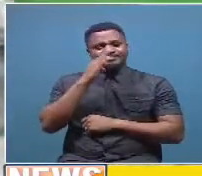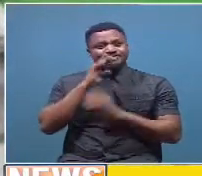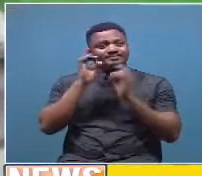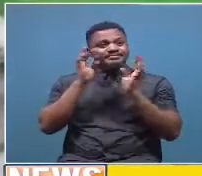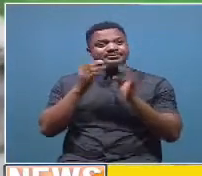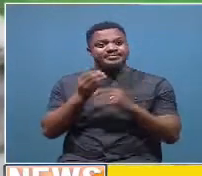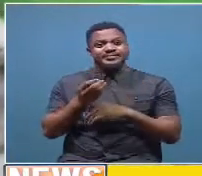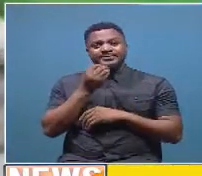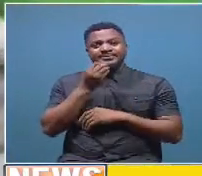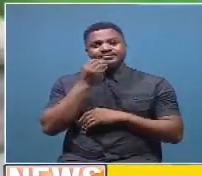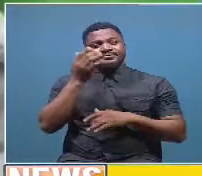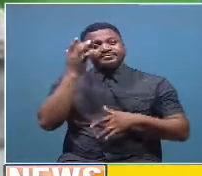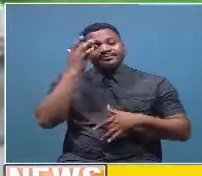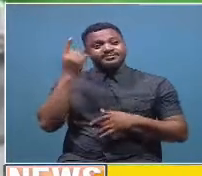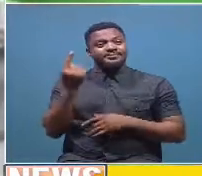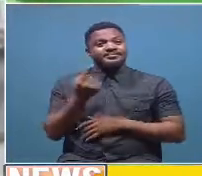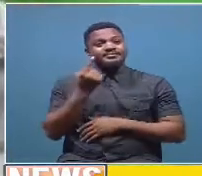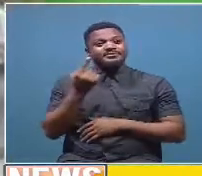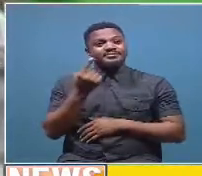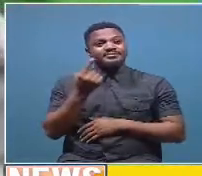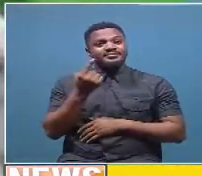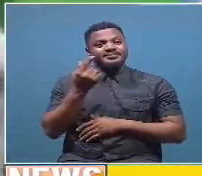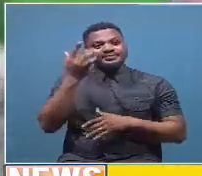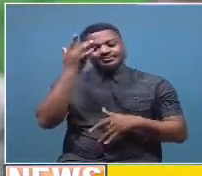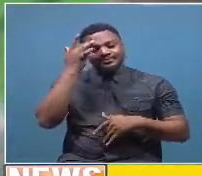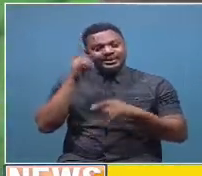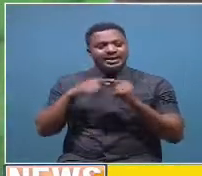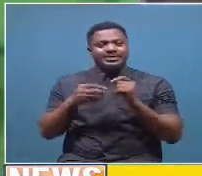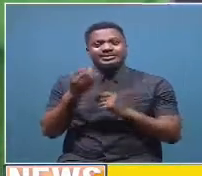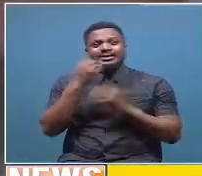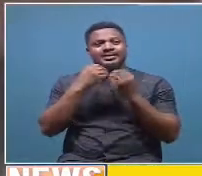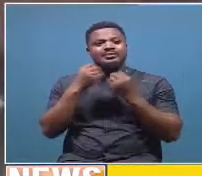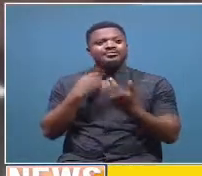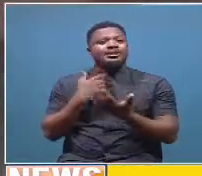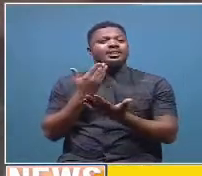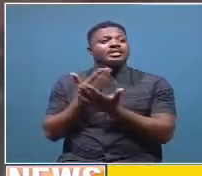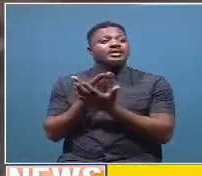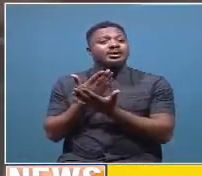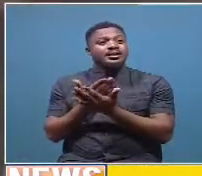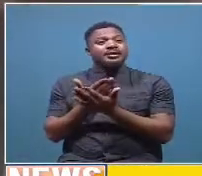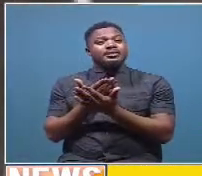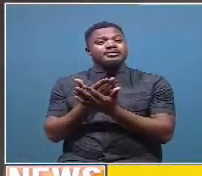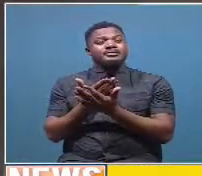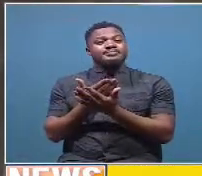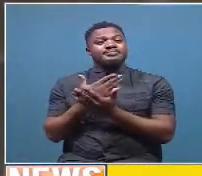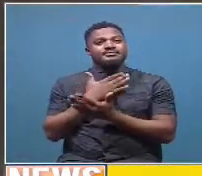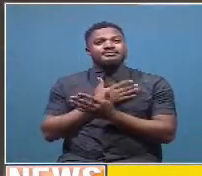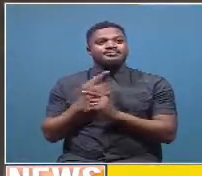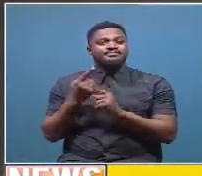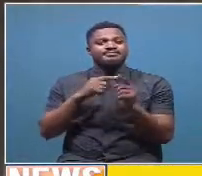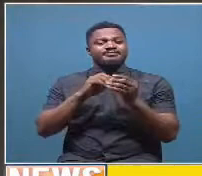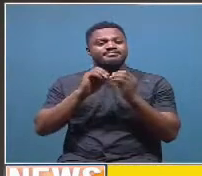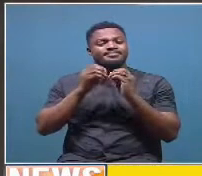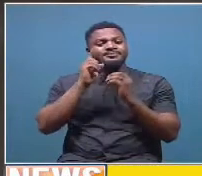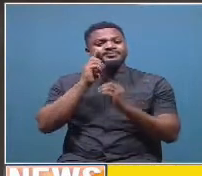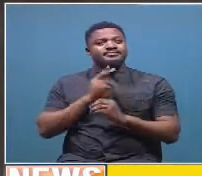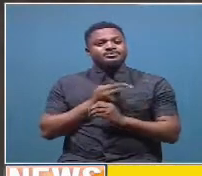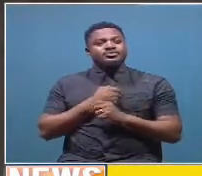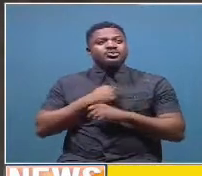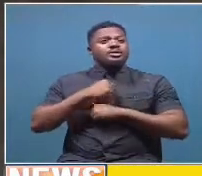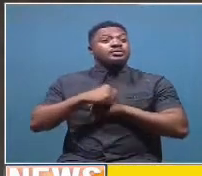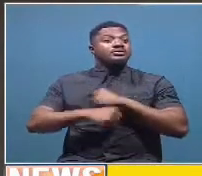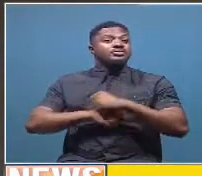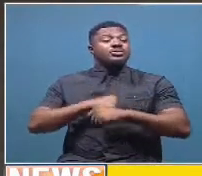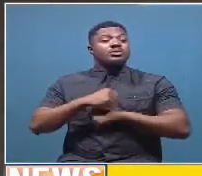didi wa ha yare kwa o we yare kwa ye tumi didi iti yesremu pa mo me ye maye ye hu